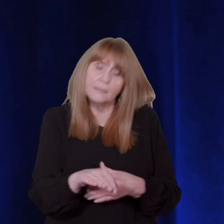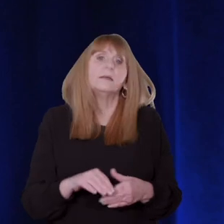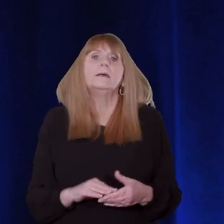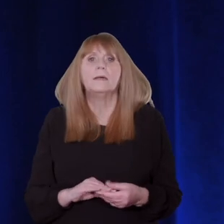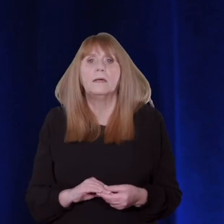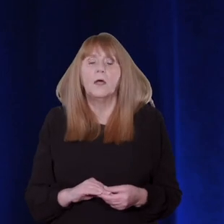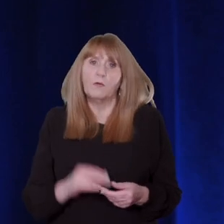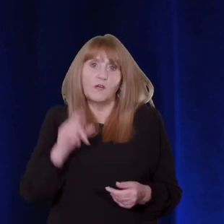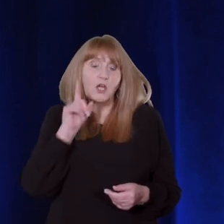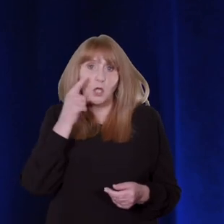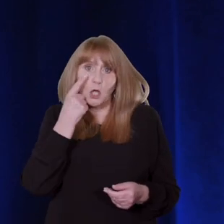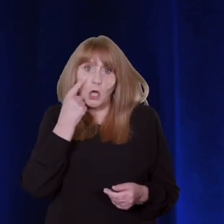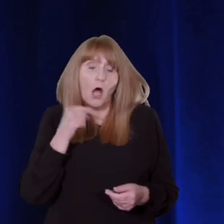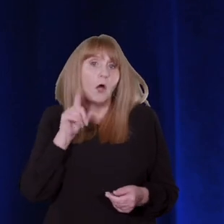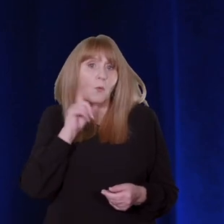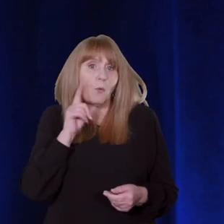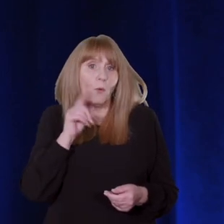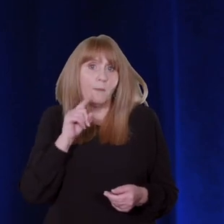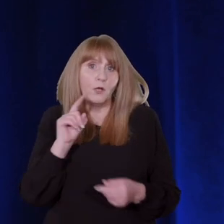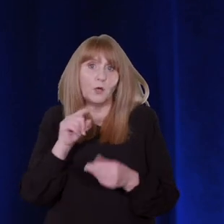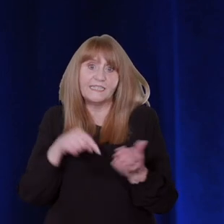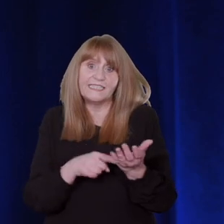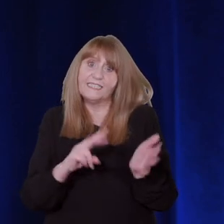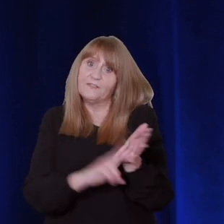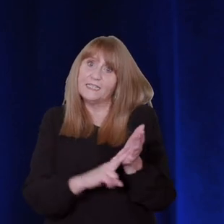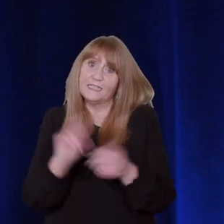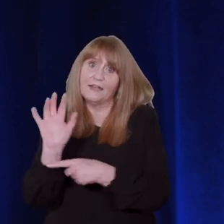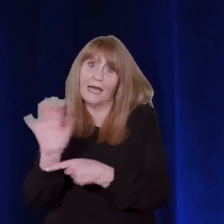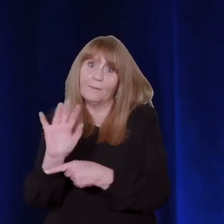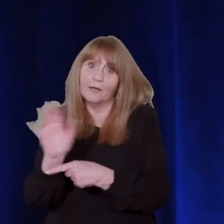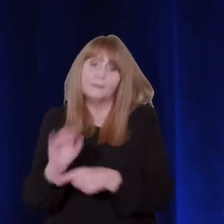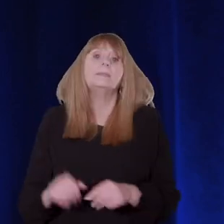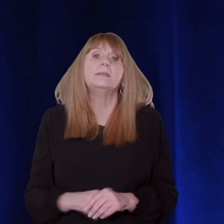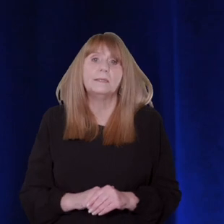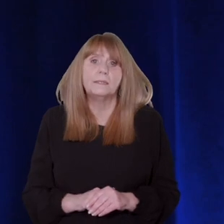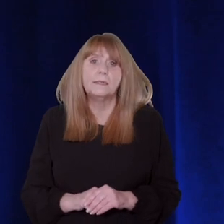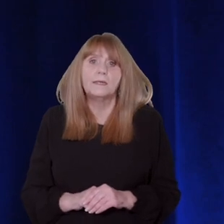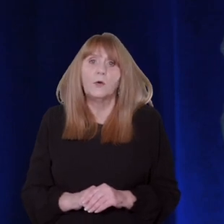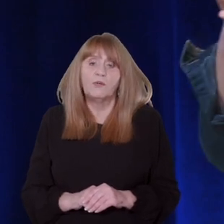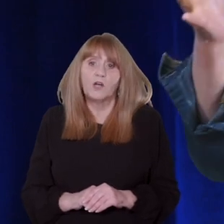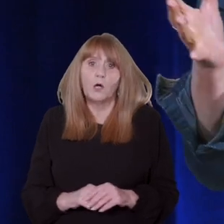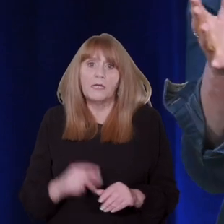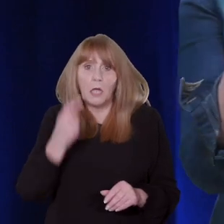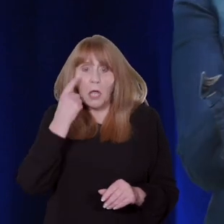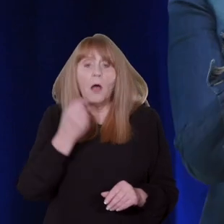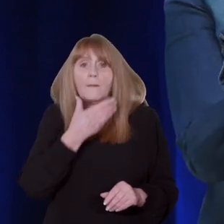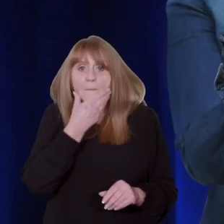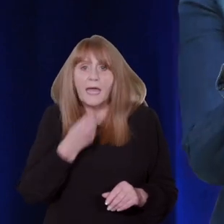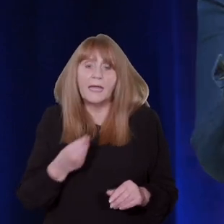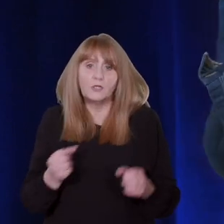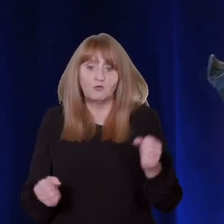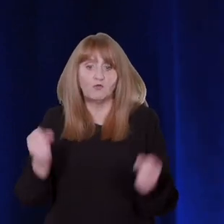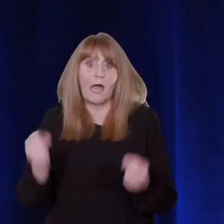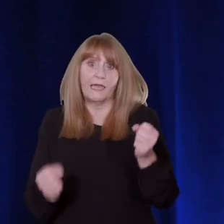church online and sing all the songs. We've got young men that drive the vans to deliver food. We've got every aged